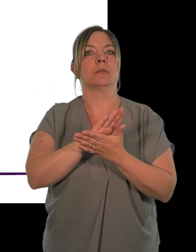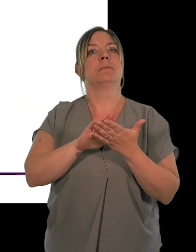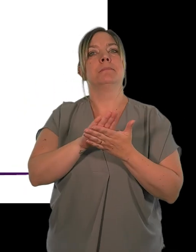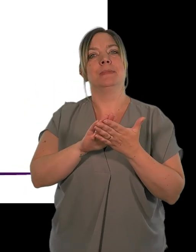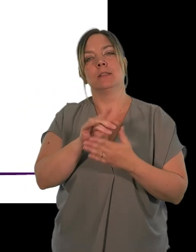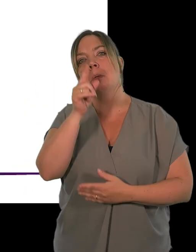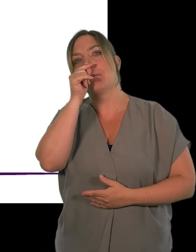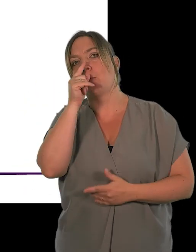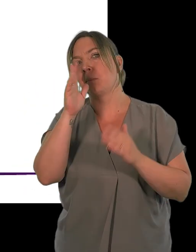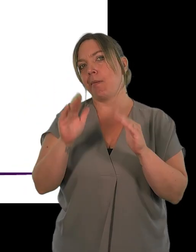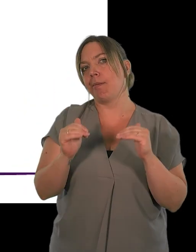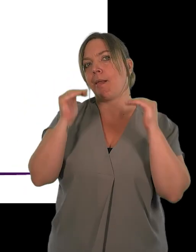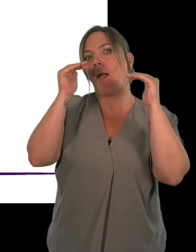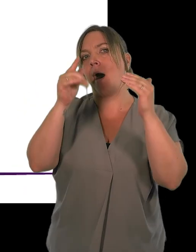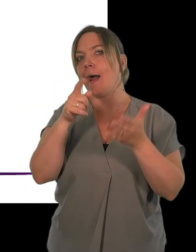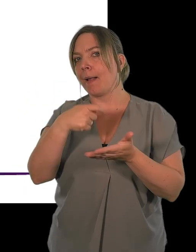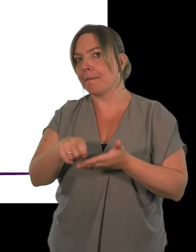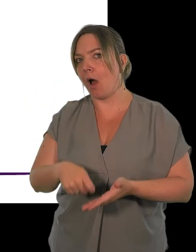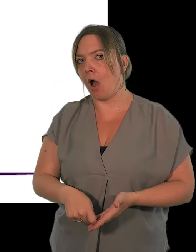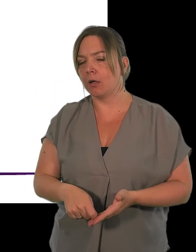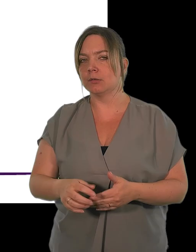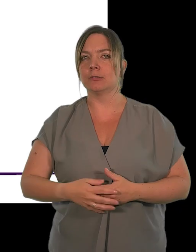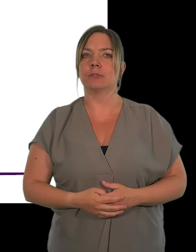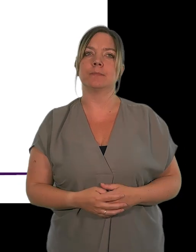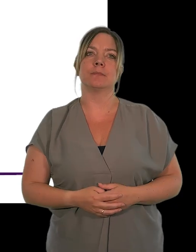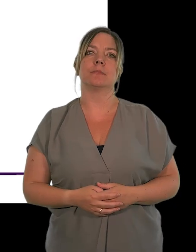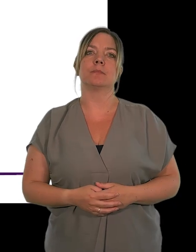you'll gain higher marks.